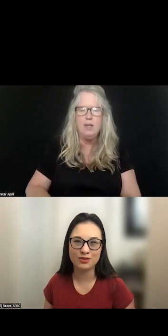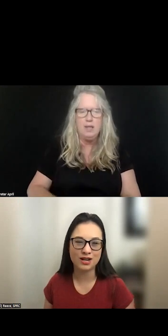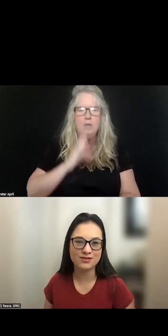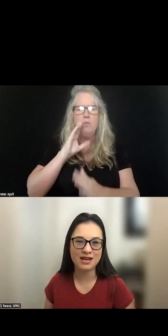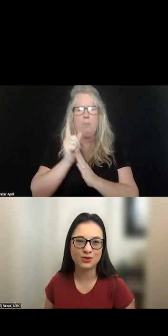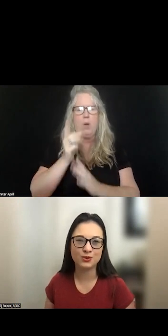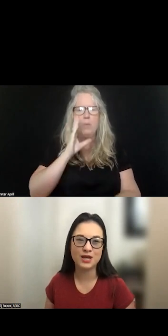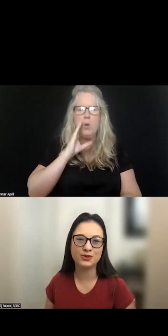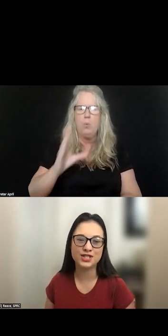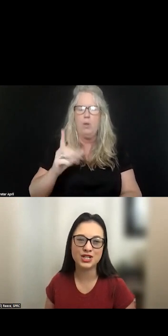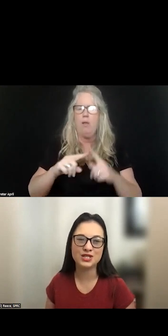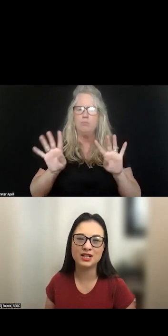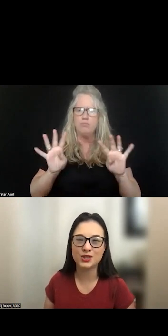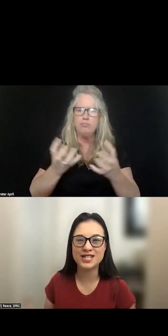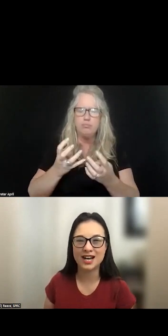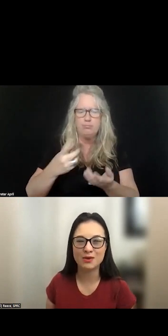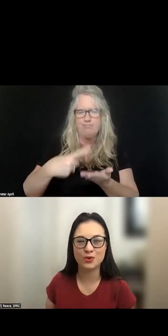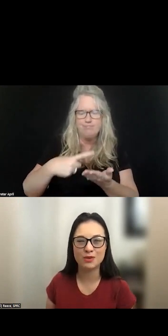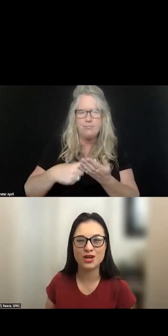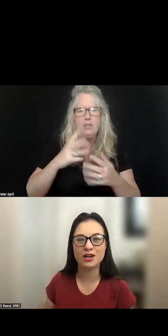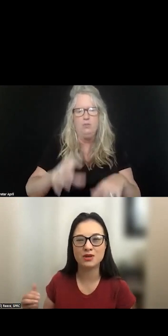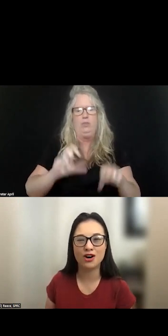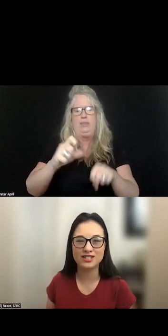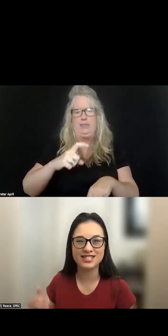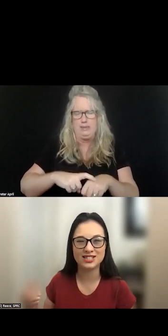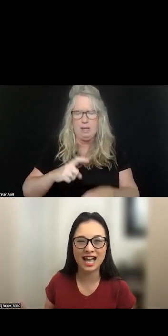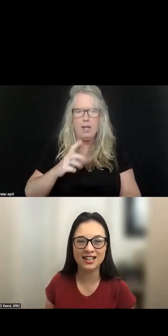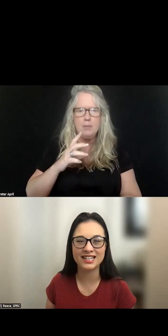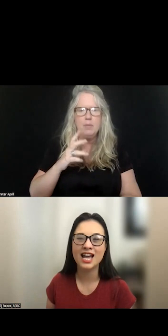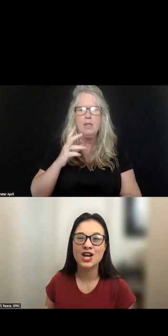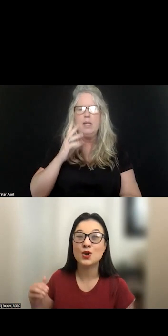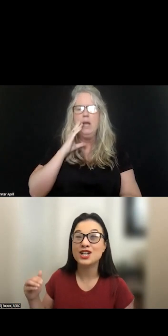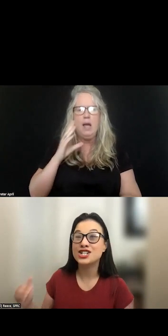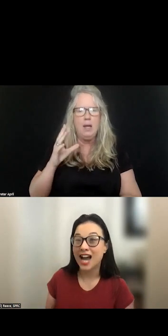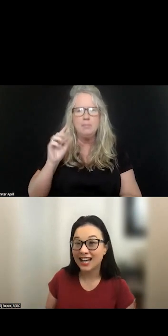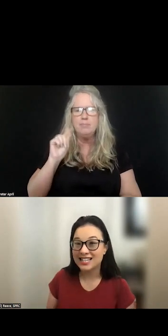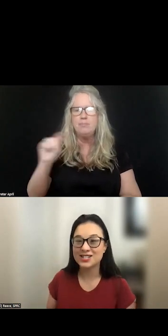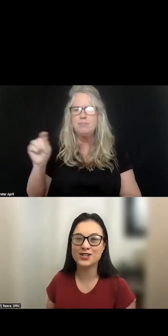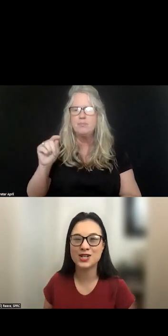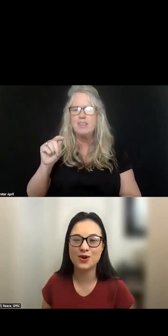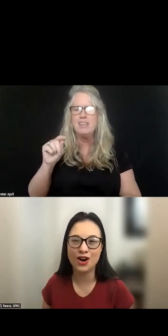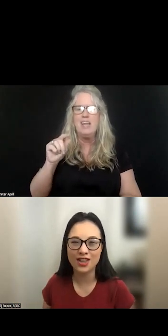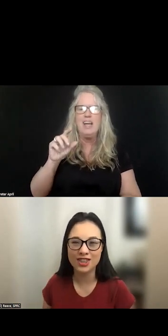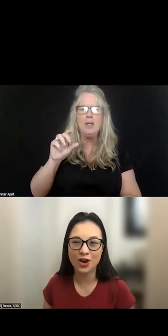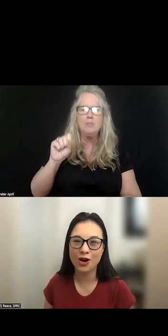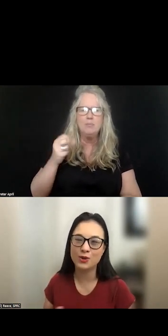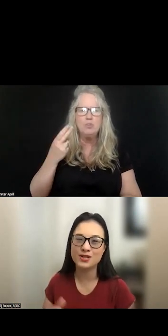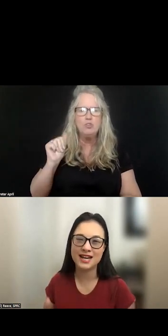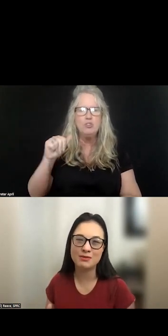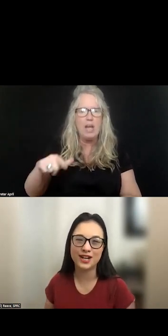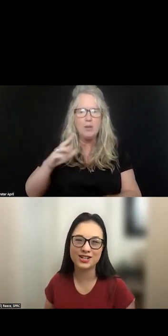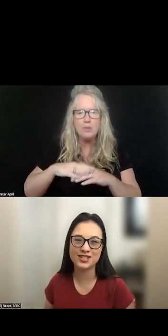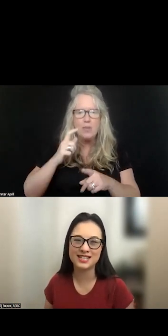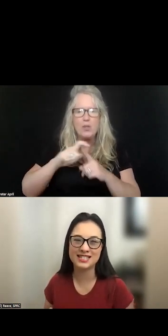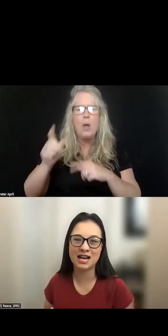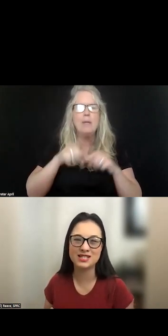we'll have a roundtable and we'll be able to spend a little time with Bianca McCall and Steele Kelly, Tori Shack is also on the call, but wasn't